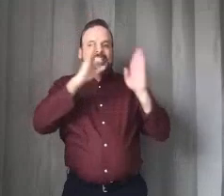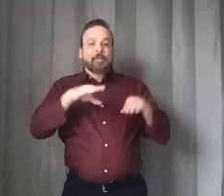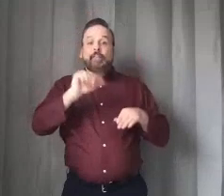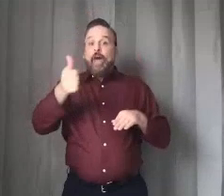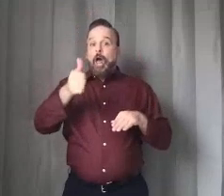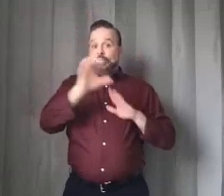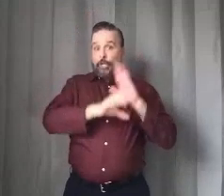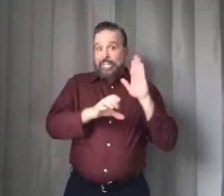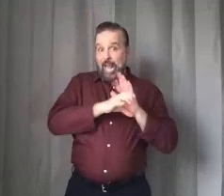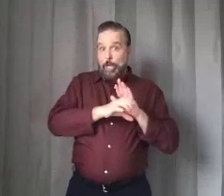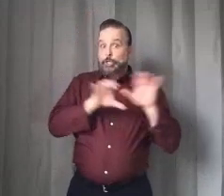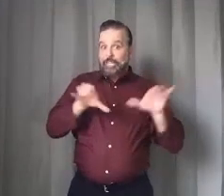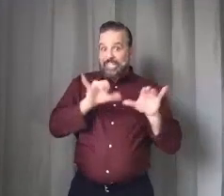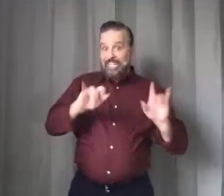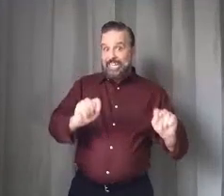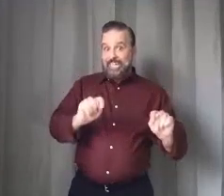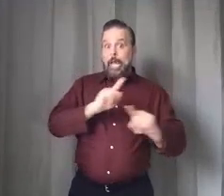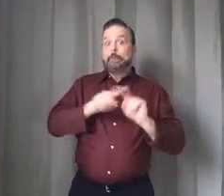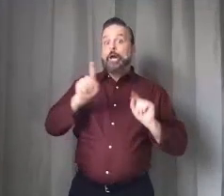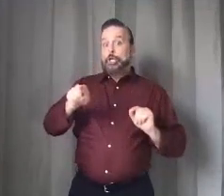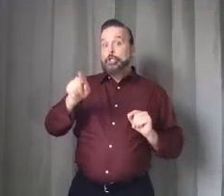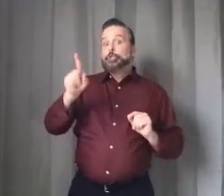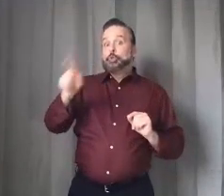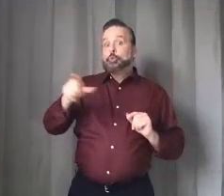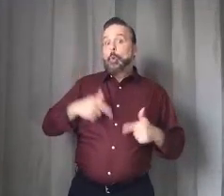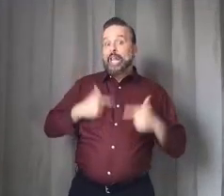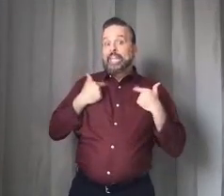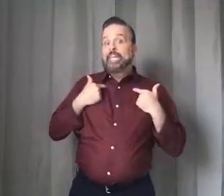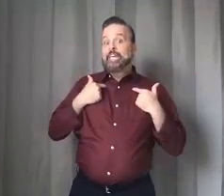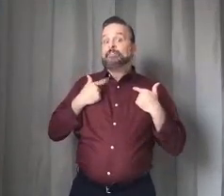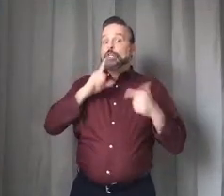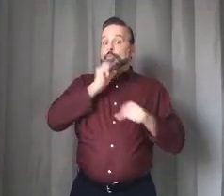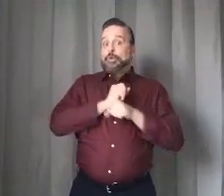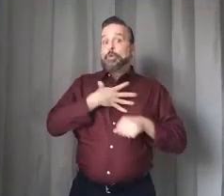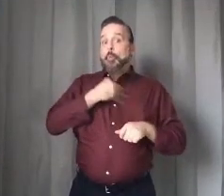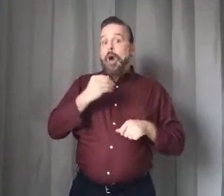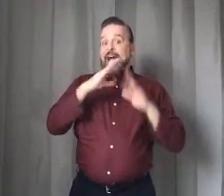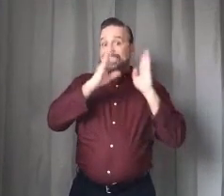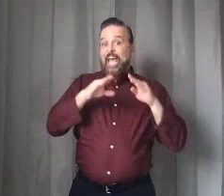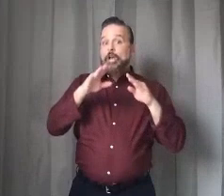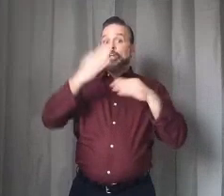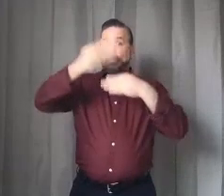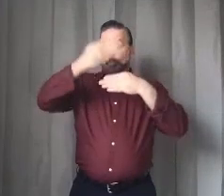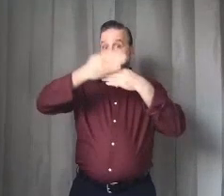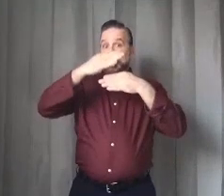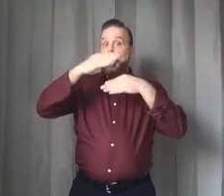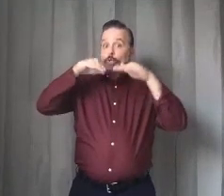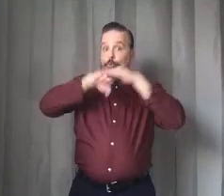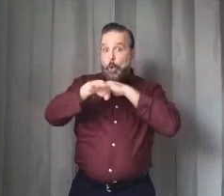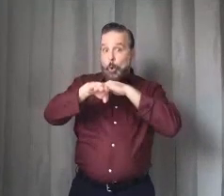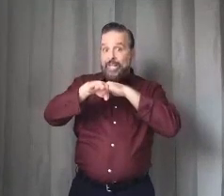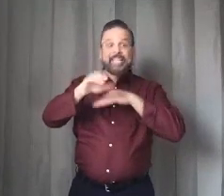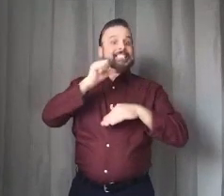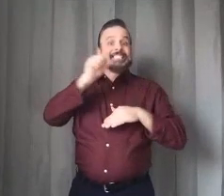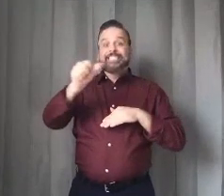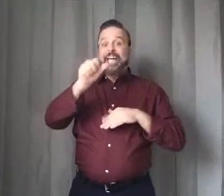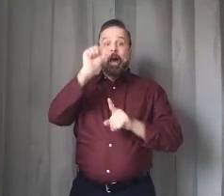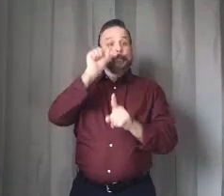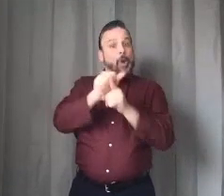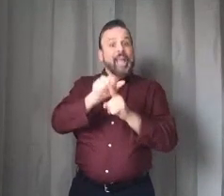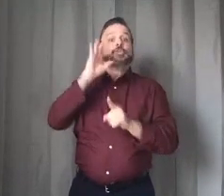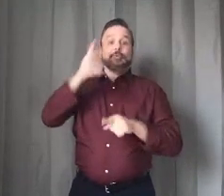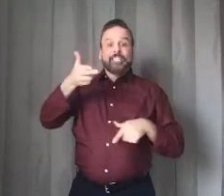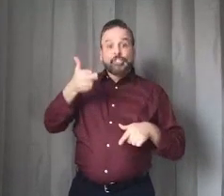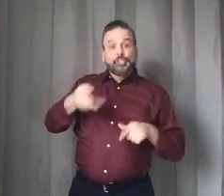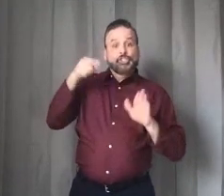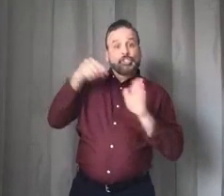it, but he would have known you live in a super white town. And if you crawl through that window, it's not a prank. You're going to get shot. And it's not, the